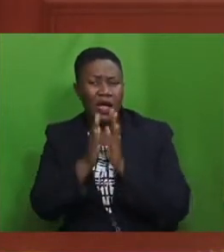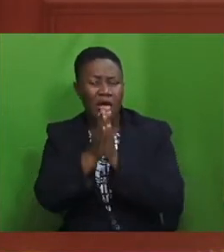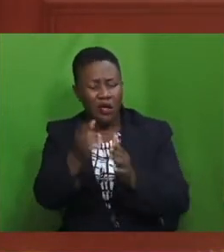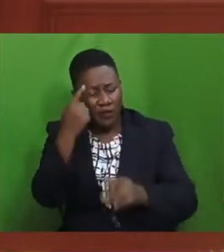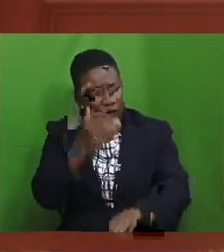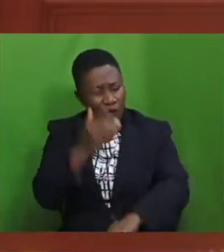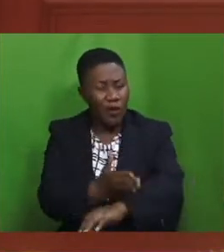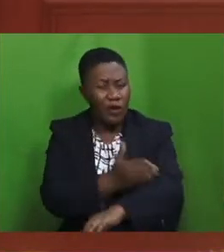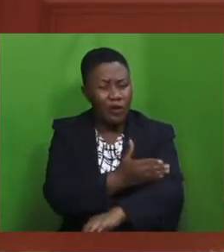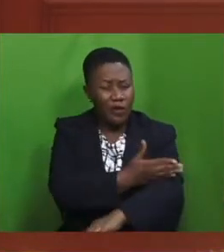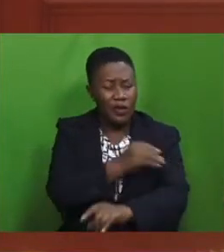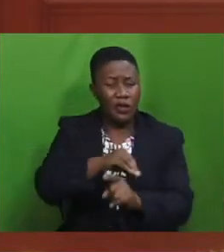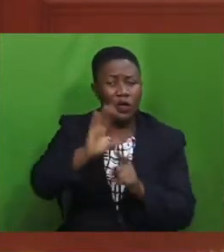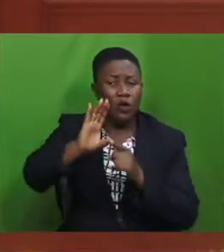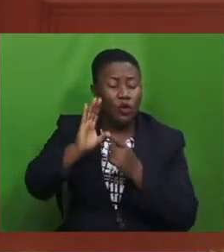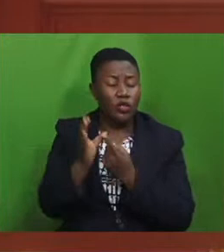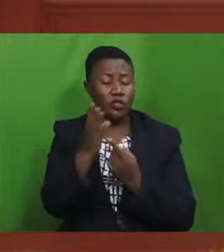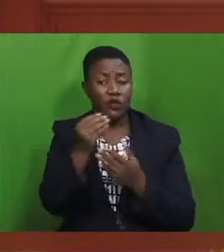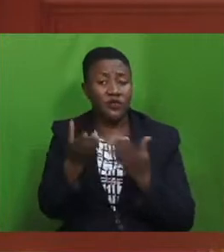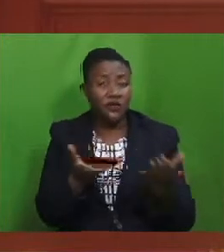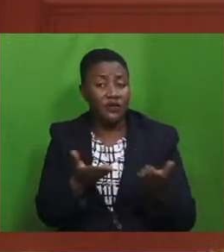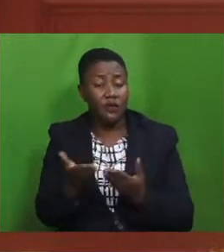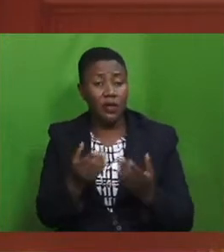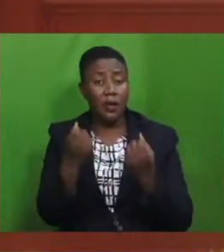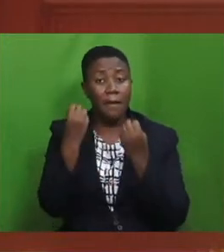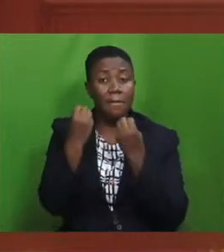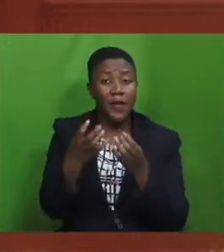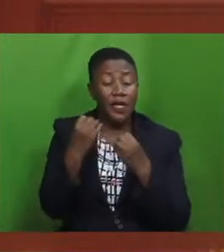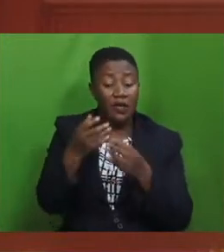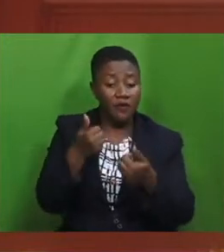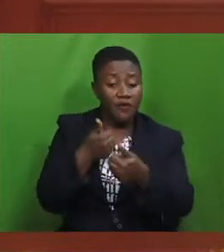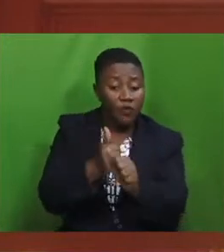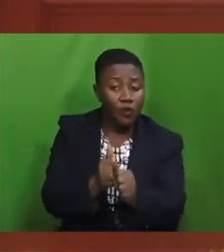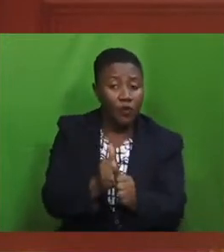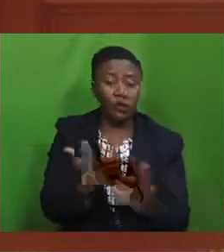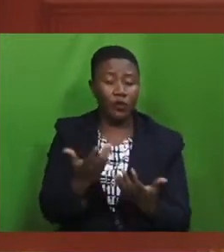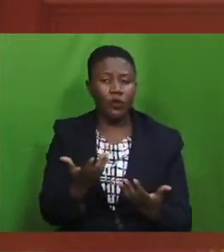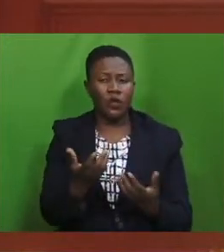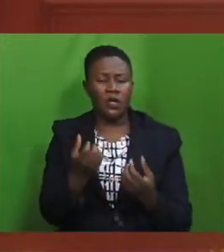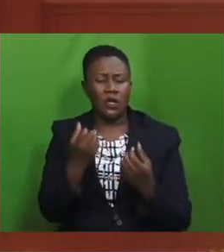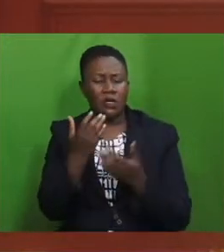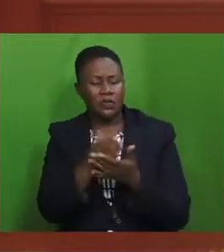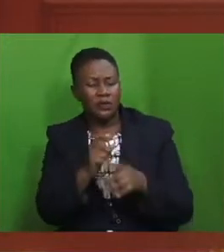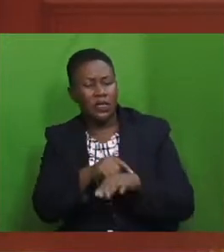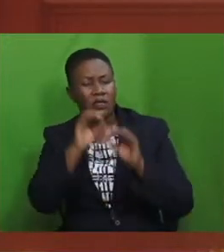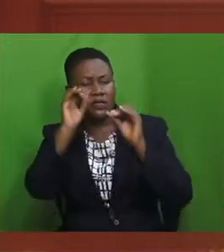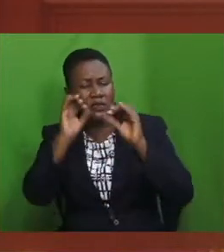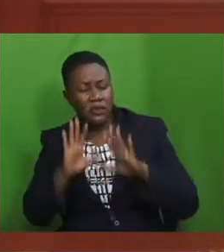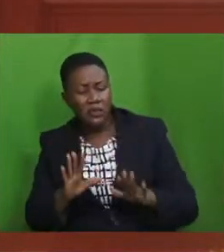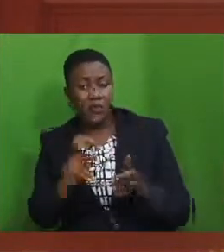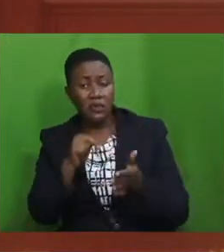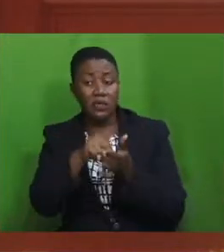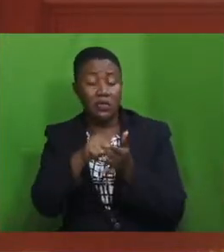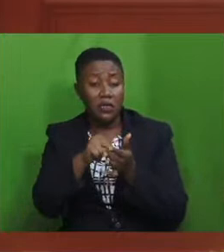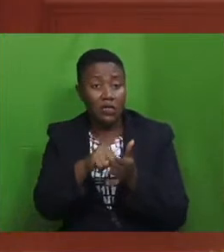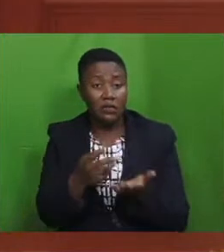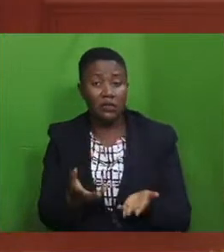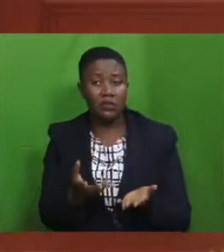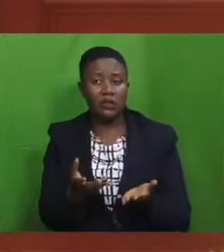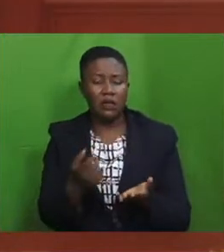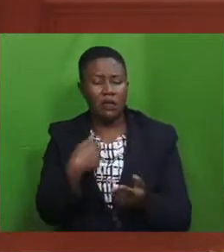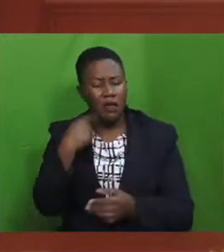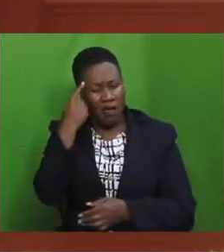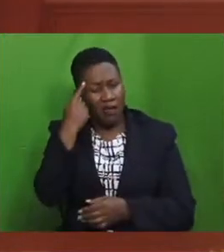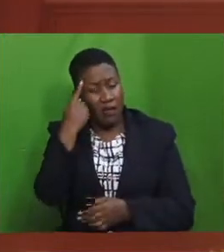their conditions of service. Many may follow. It may be teachers, it may be nurses, and I think that, Mr.